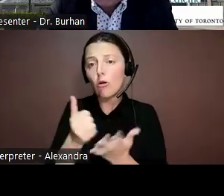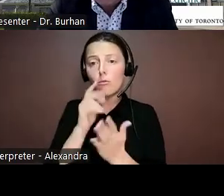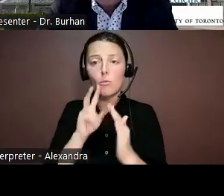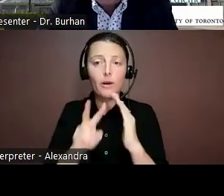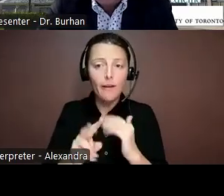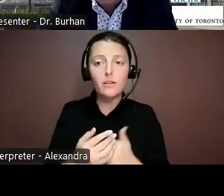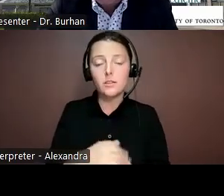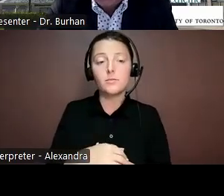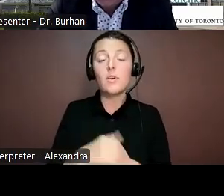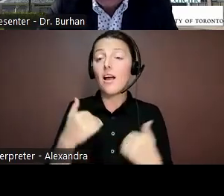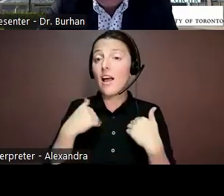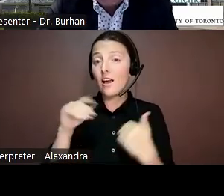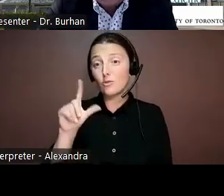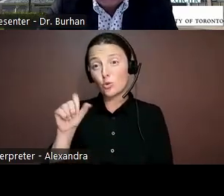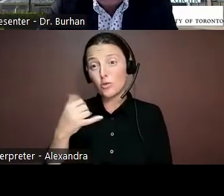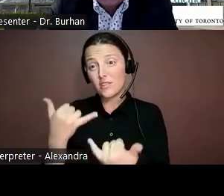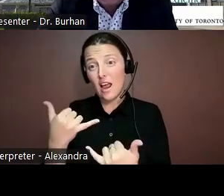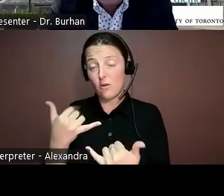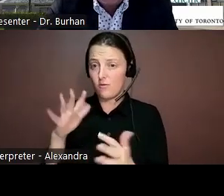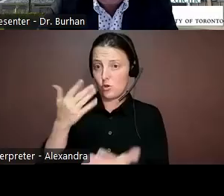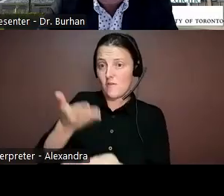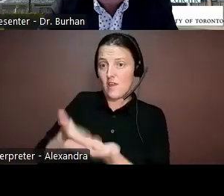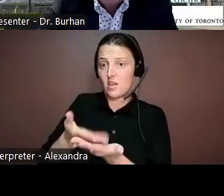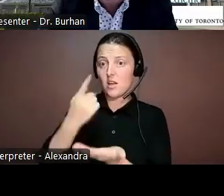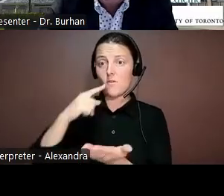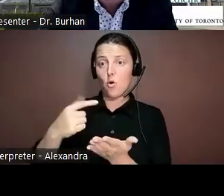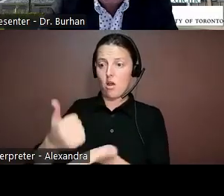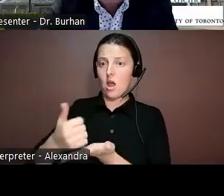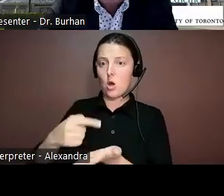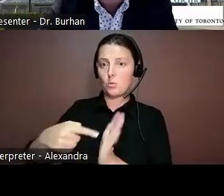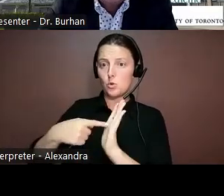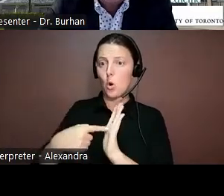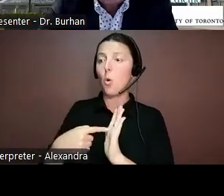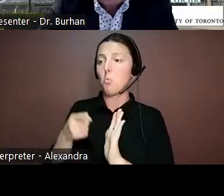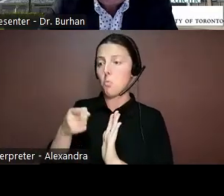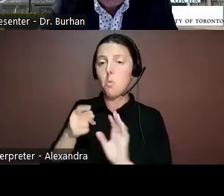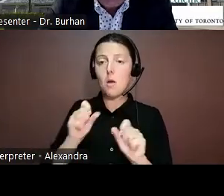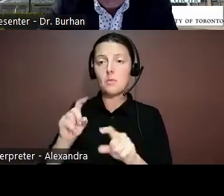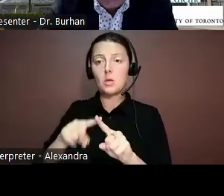now validated to start showing the potential for us to predict future dementia.